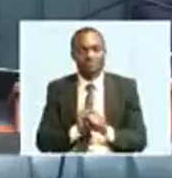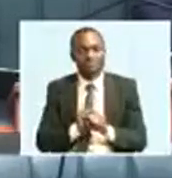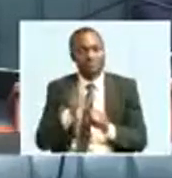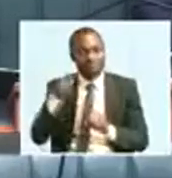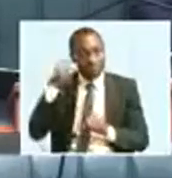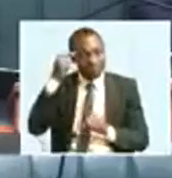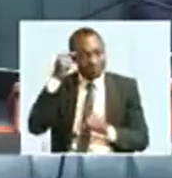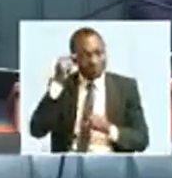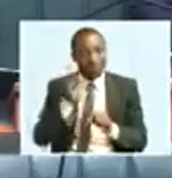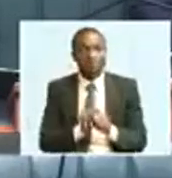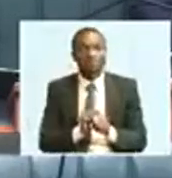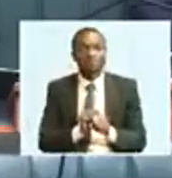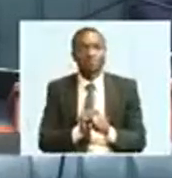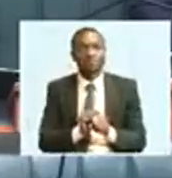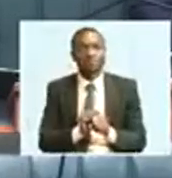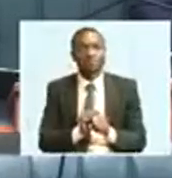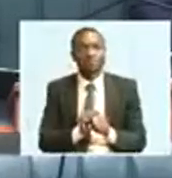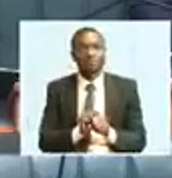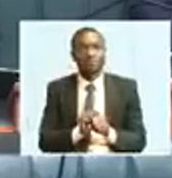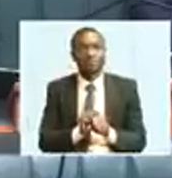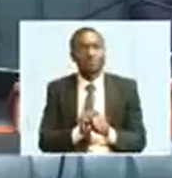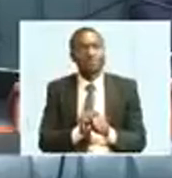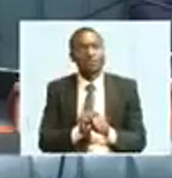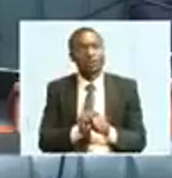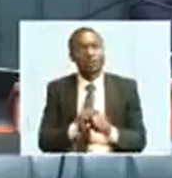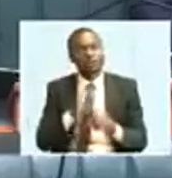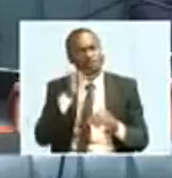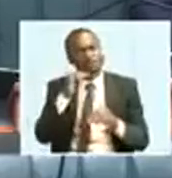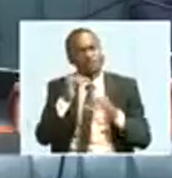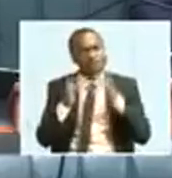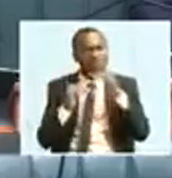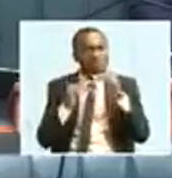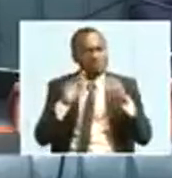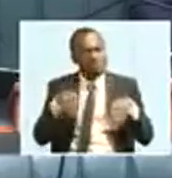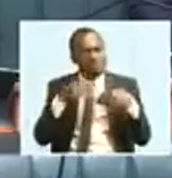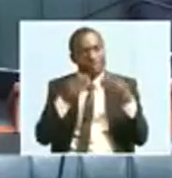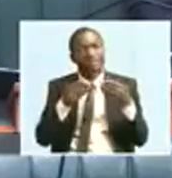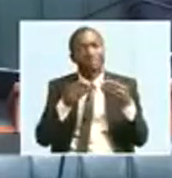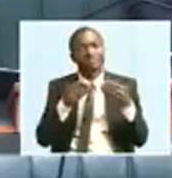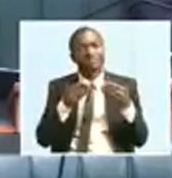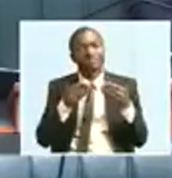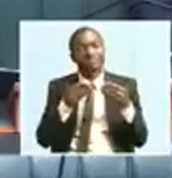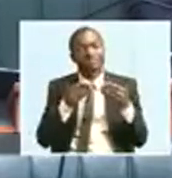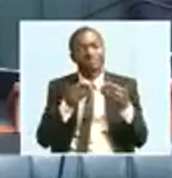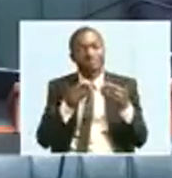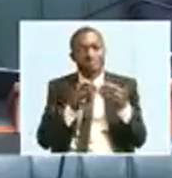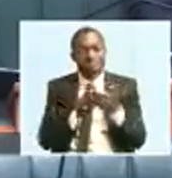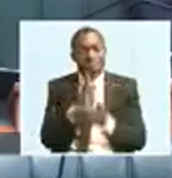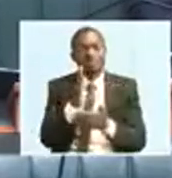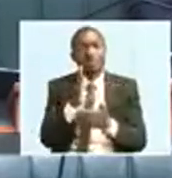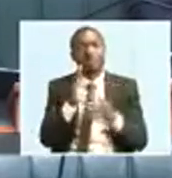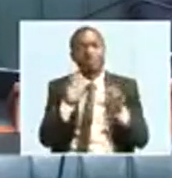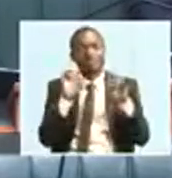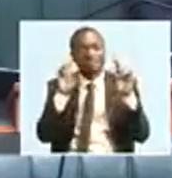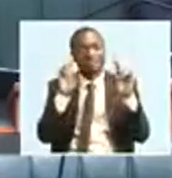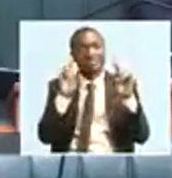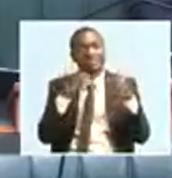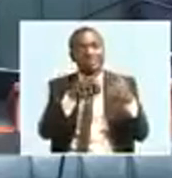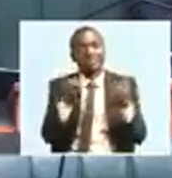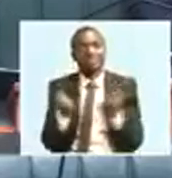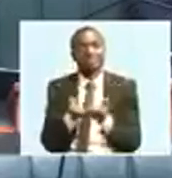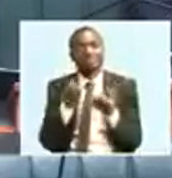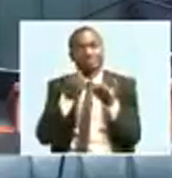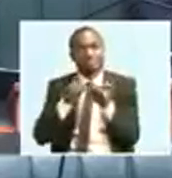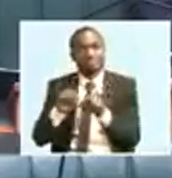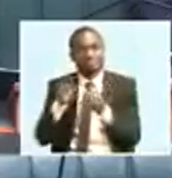from government in terms of steps to provide the right education environment as well as safeguard